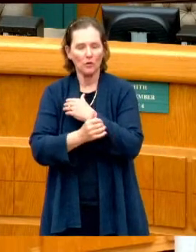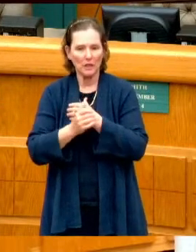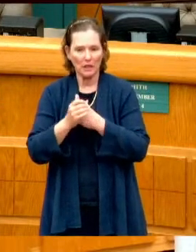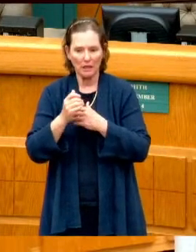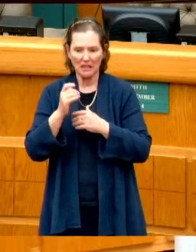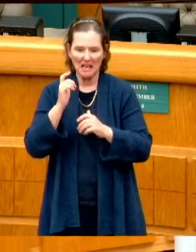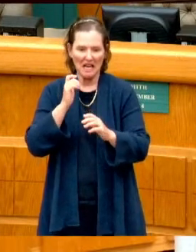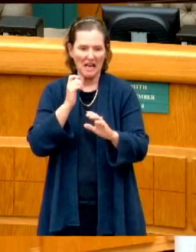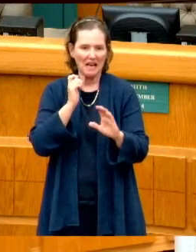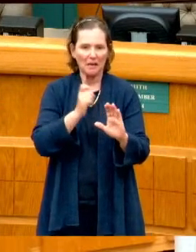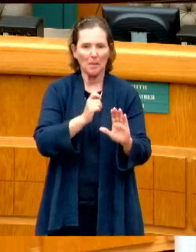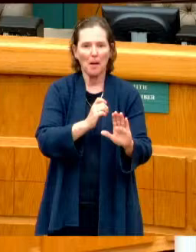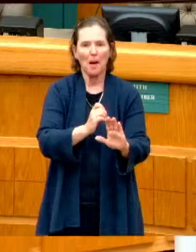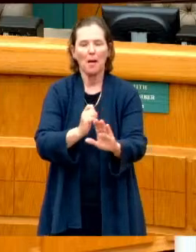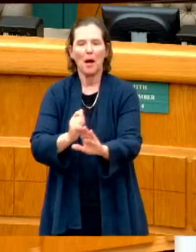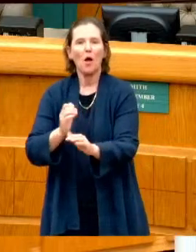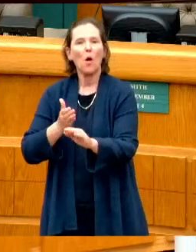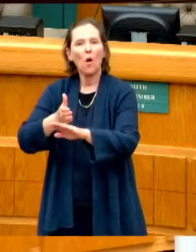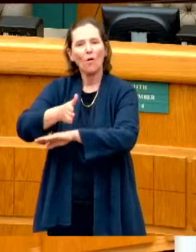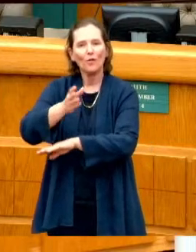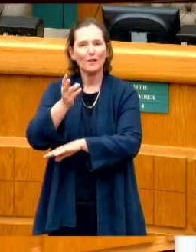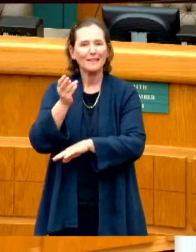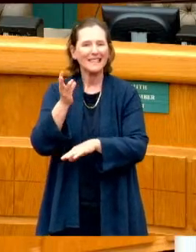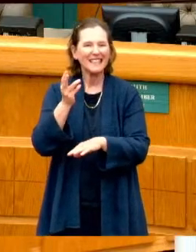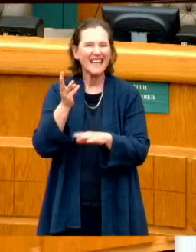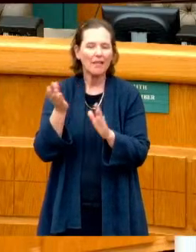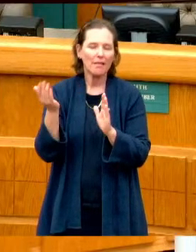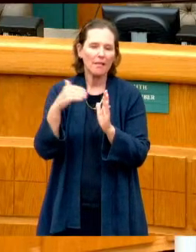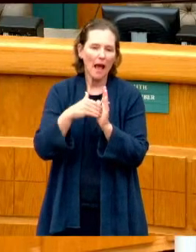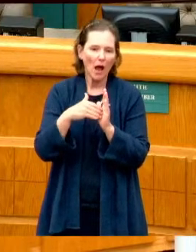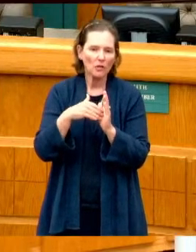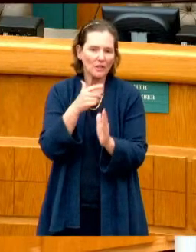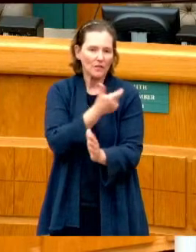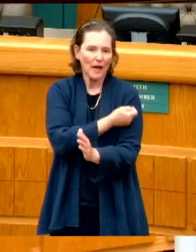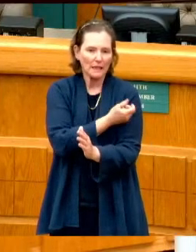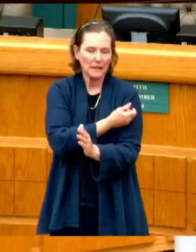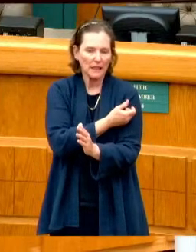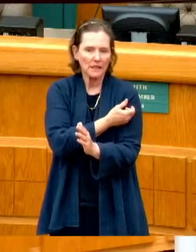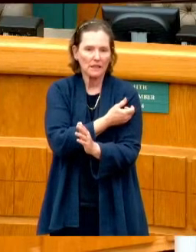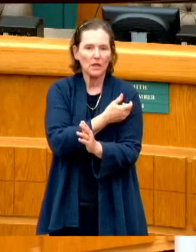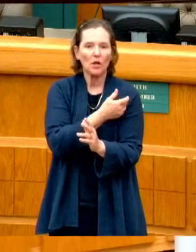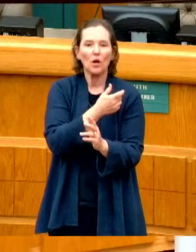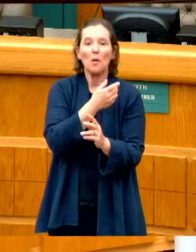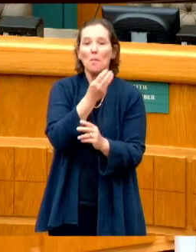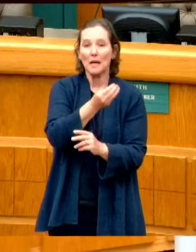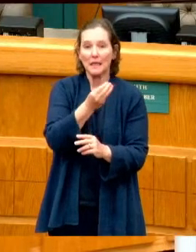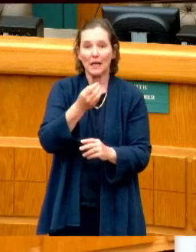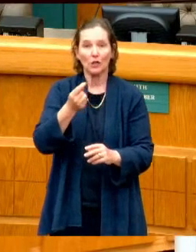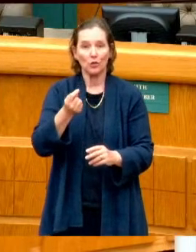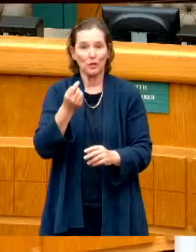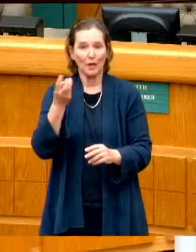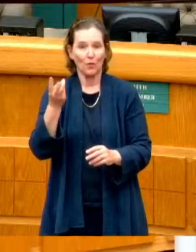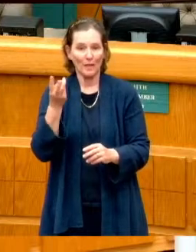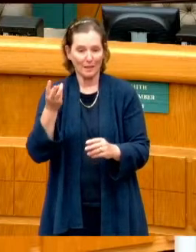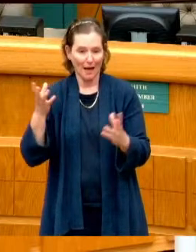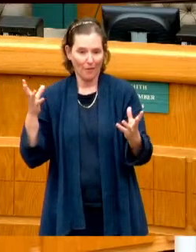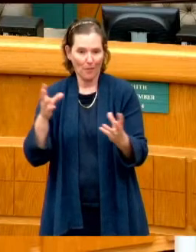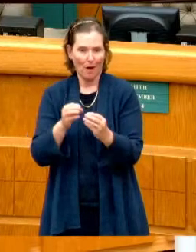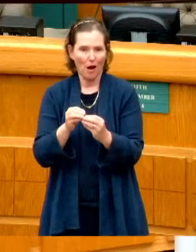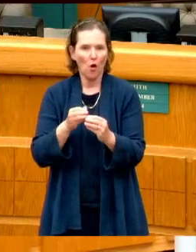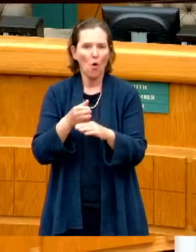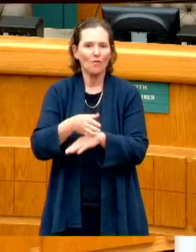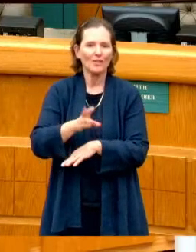16,000 vaccinations at the Richard Borchardt Fairgrounds just on Monday, Tuesday, and Wednesday. And so when you put